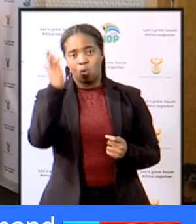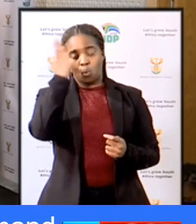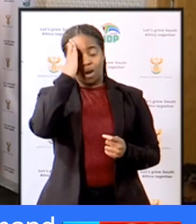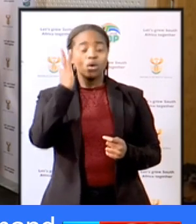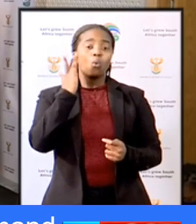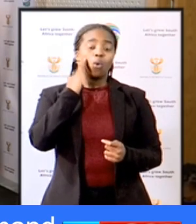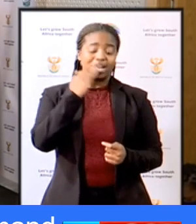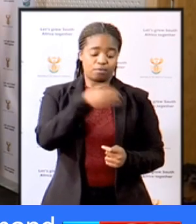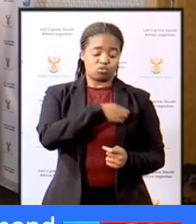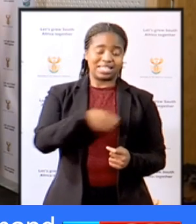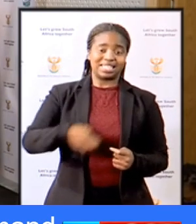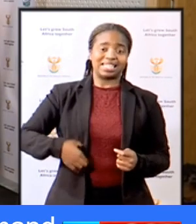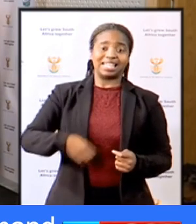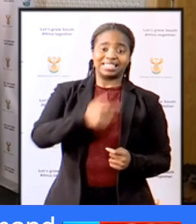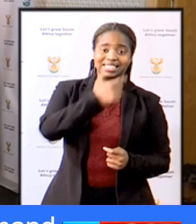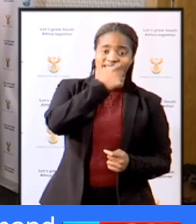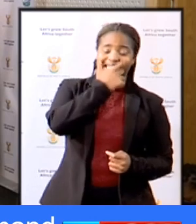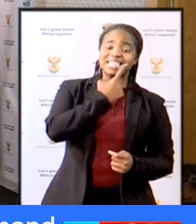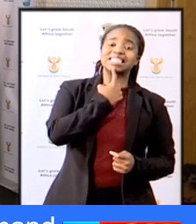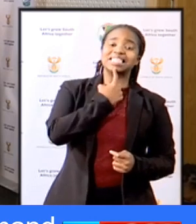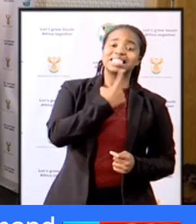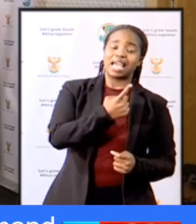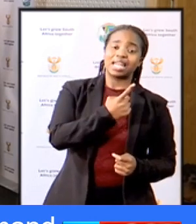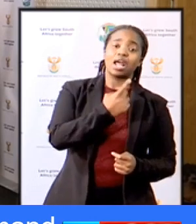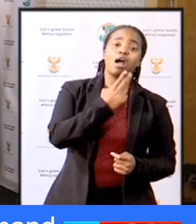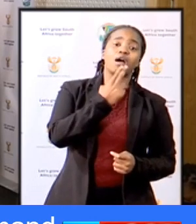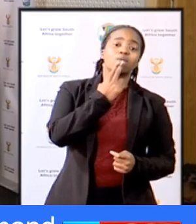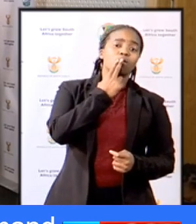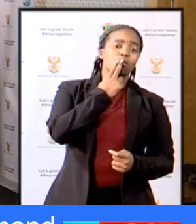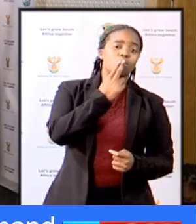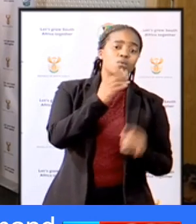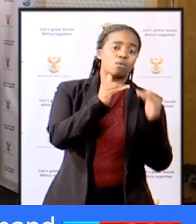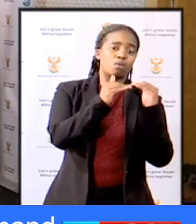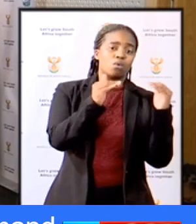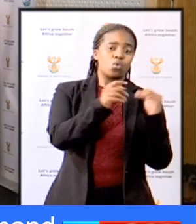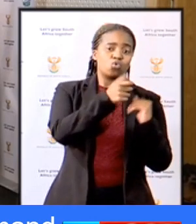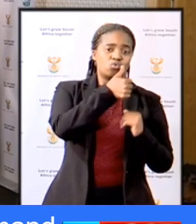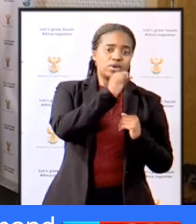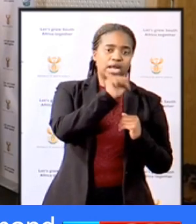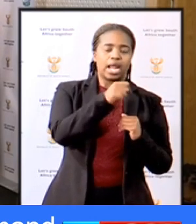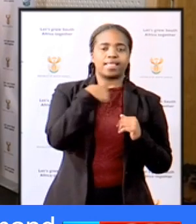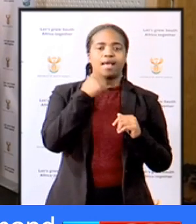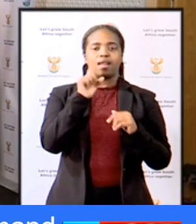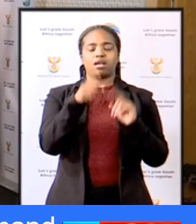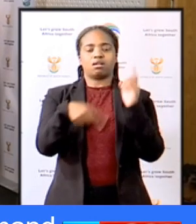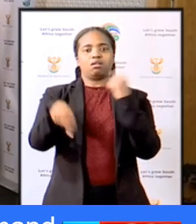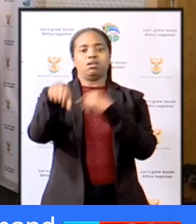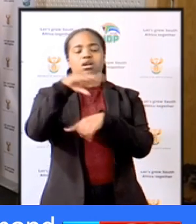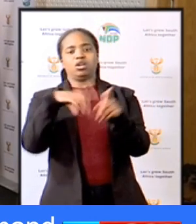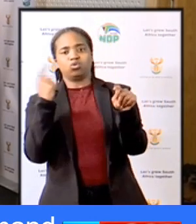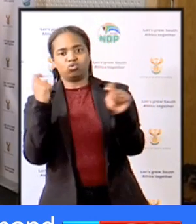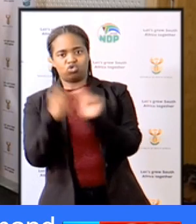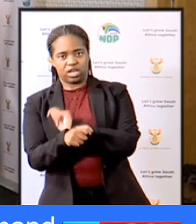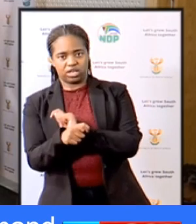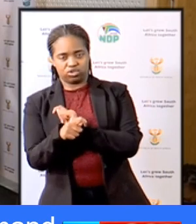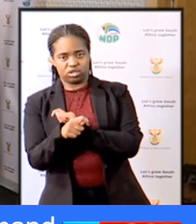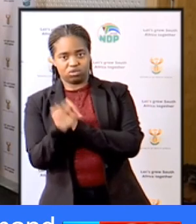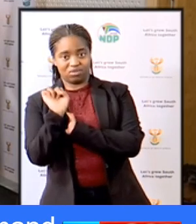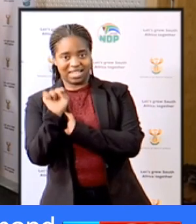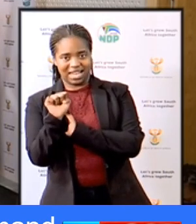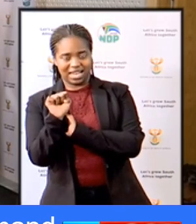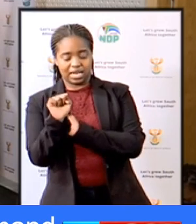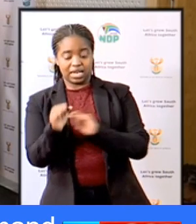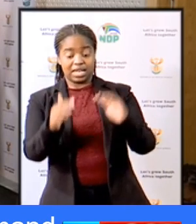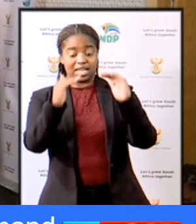President announced that lift, despite the fact that there was a U-turn. And then the same goes for, it was still put into